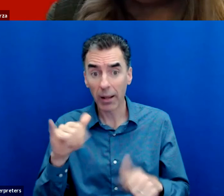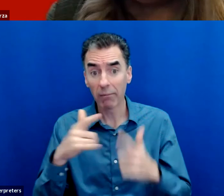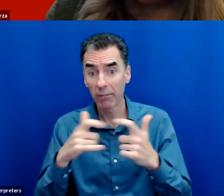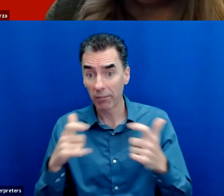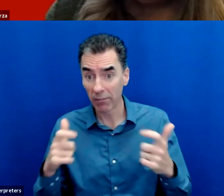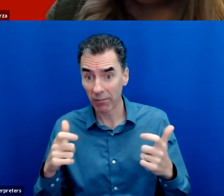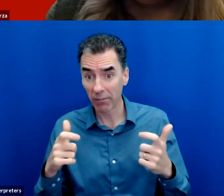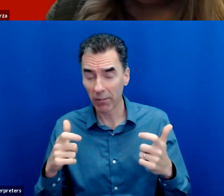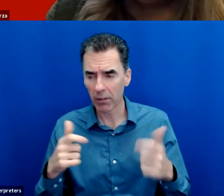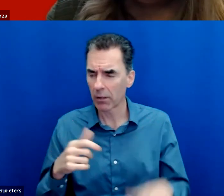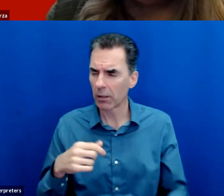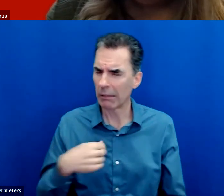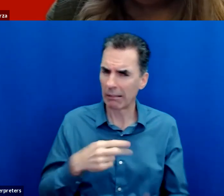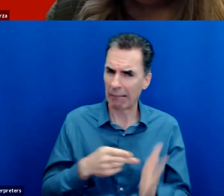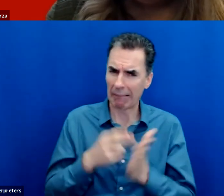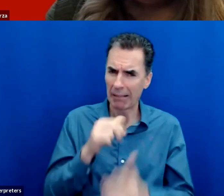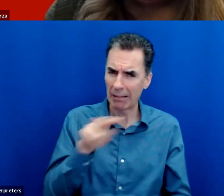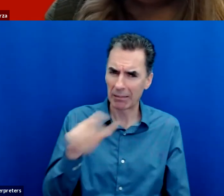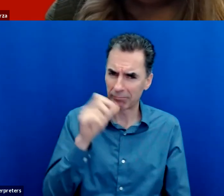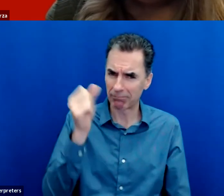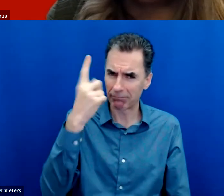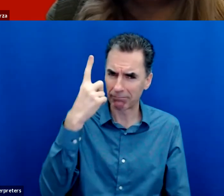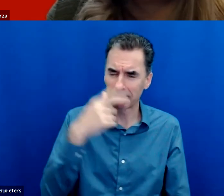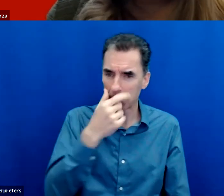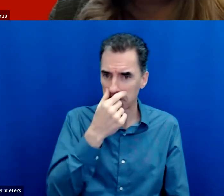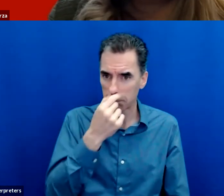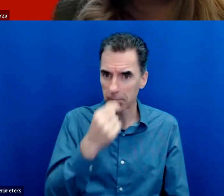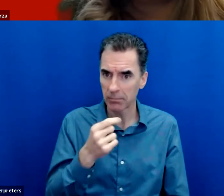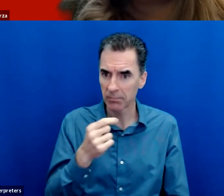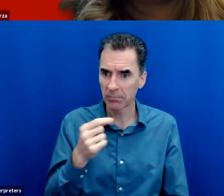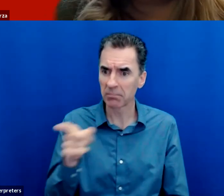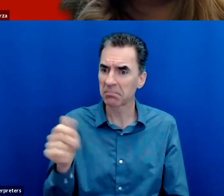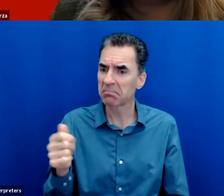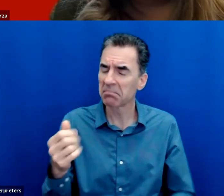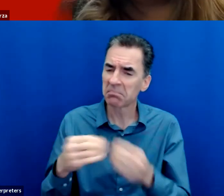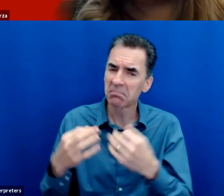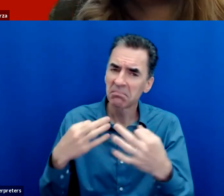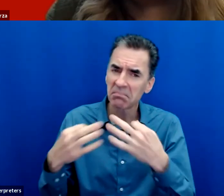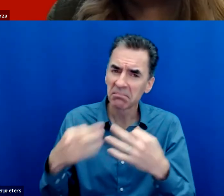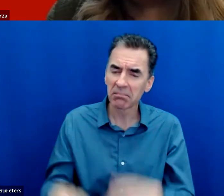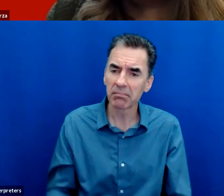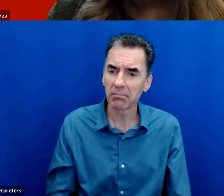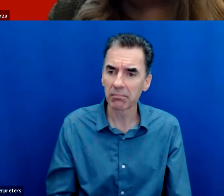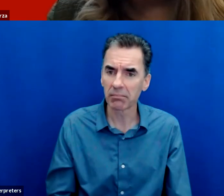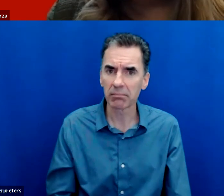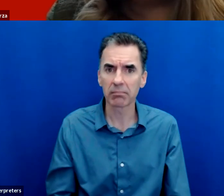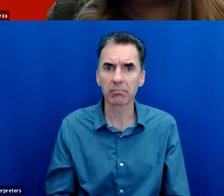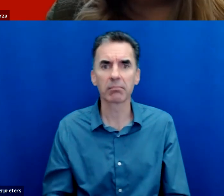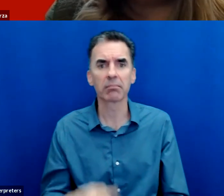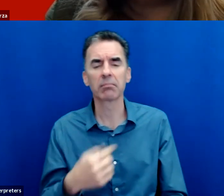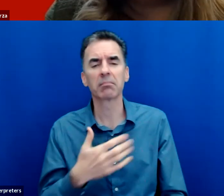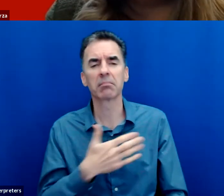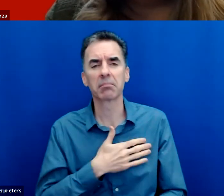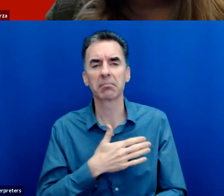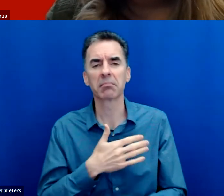Mark, I'm not sure I understand. Are you able to unmute? And Yeah, so what I'm